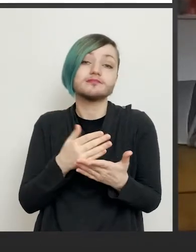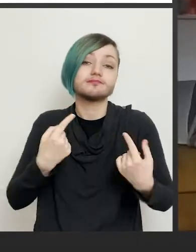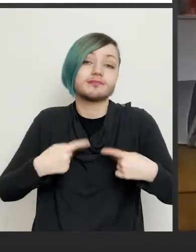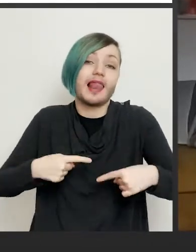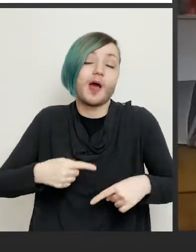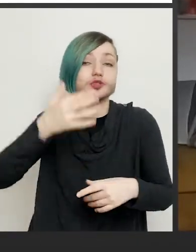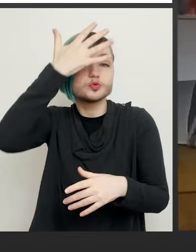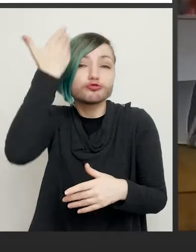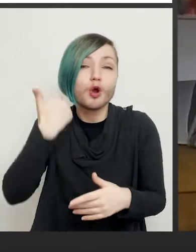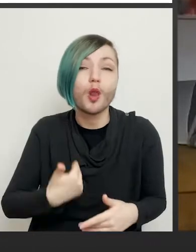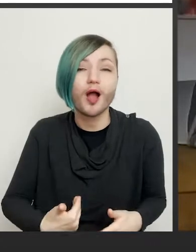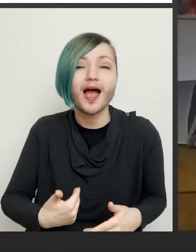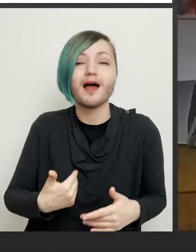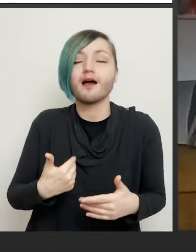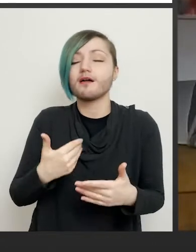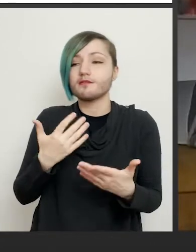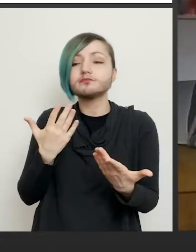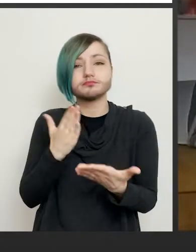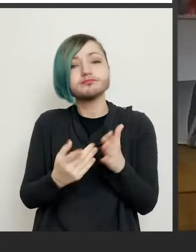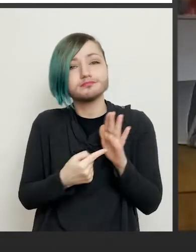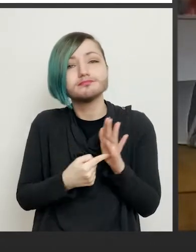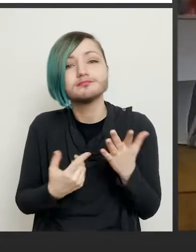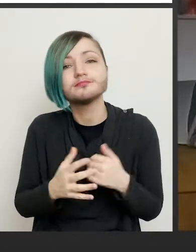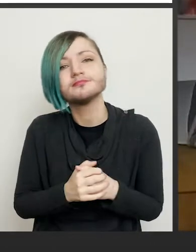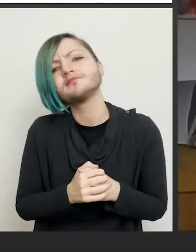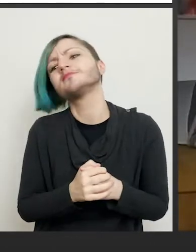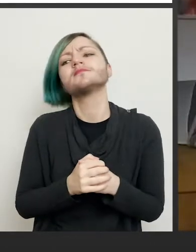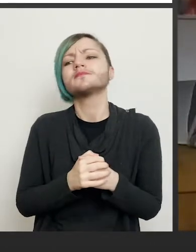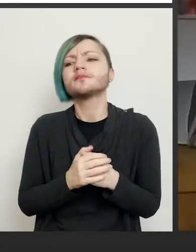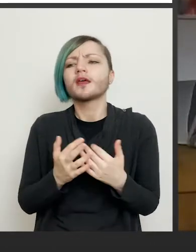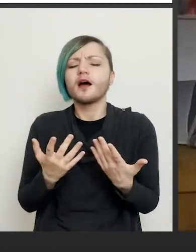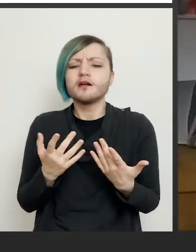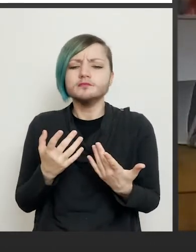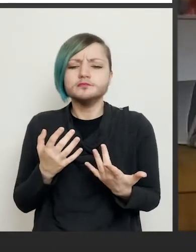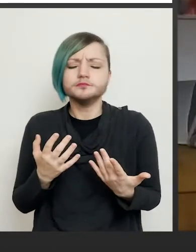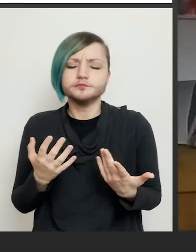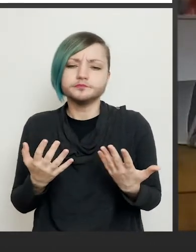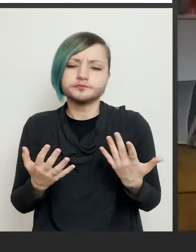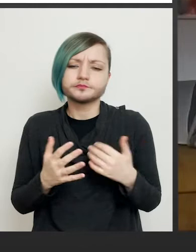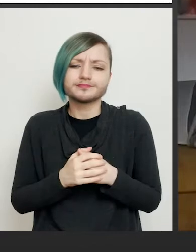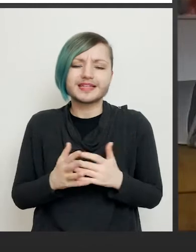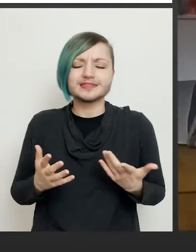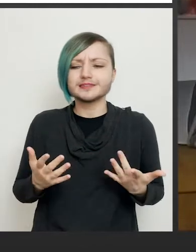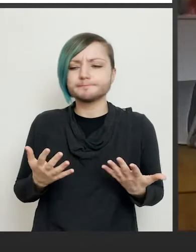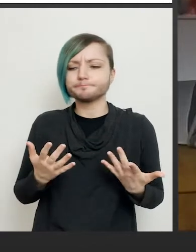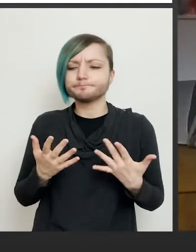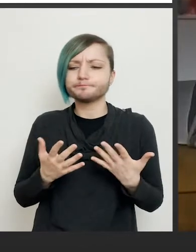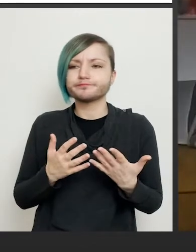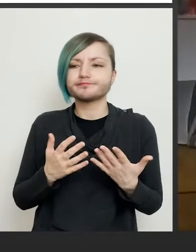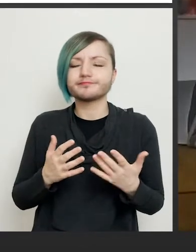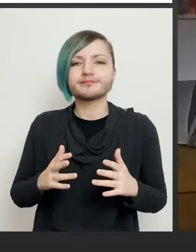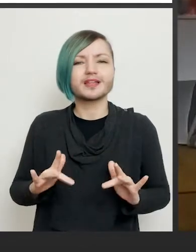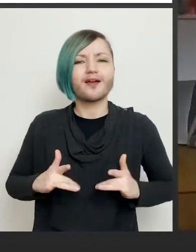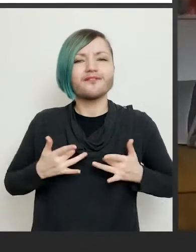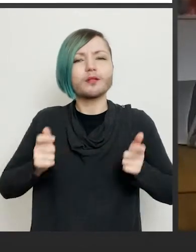think just these elements of feeling like you are at home in